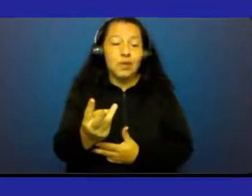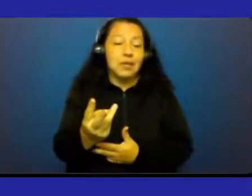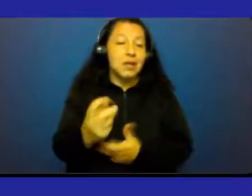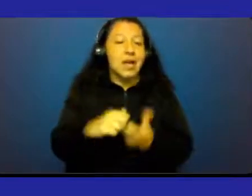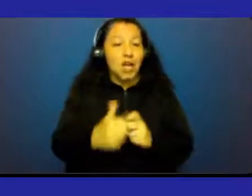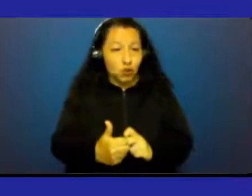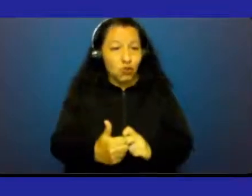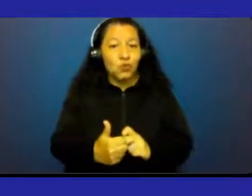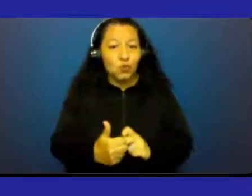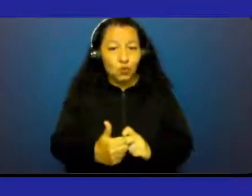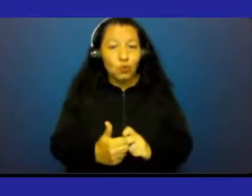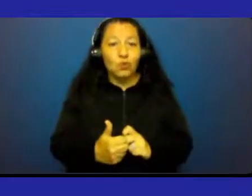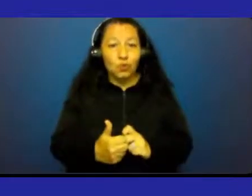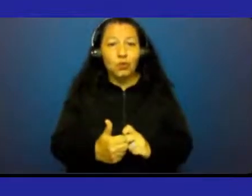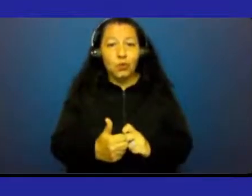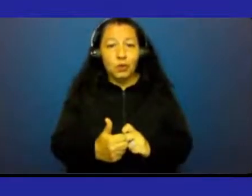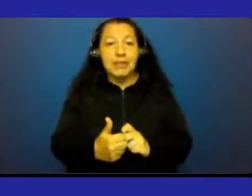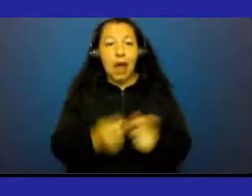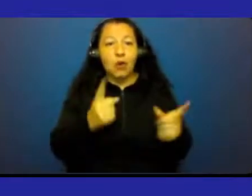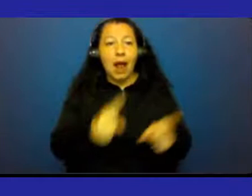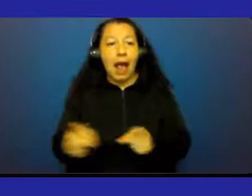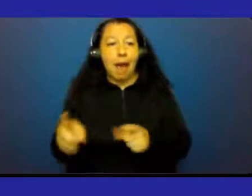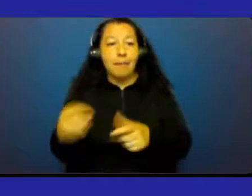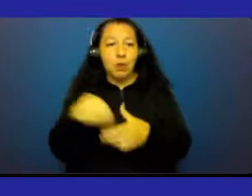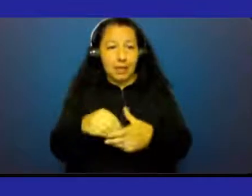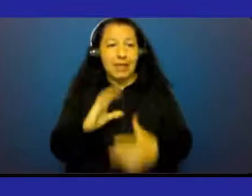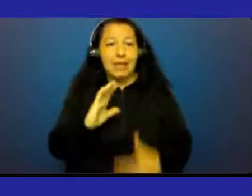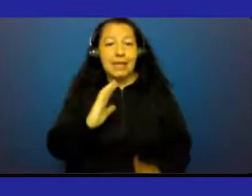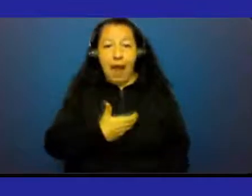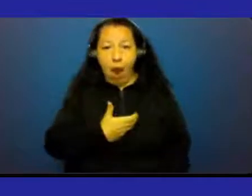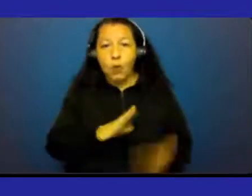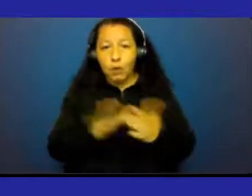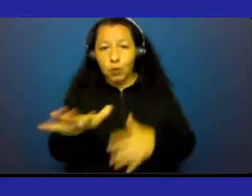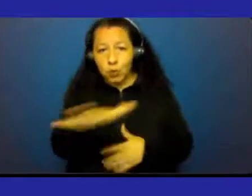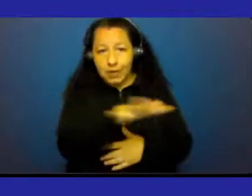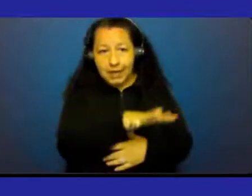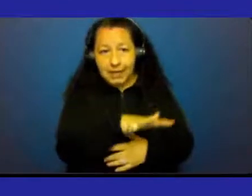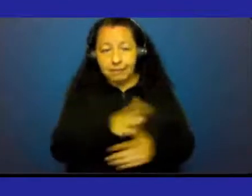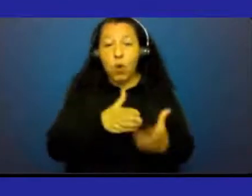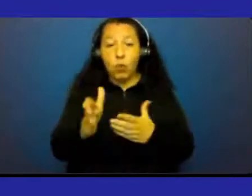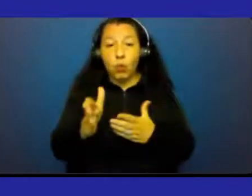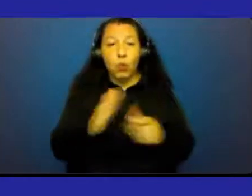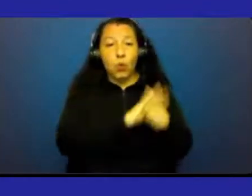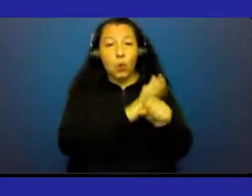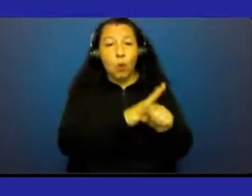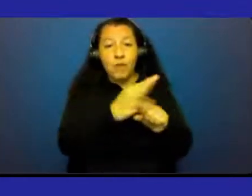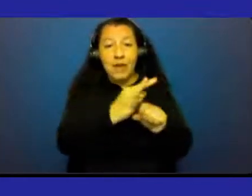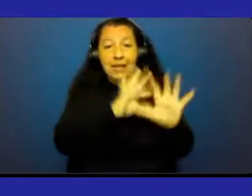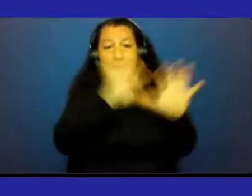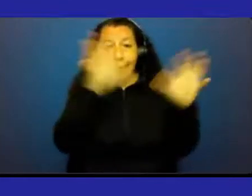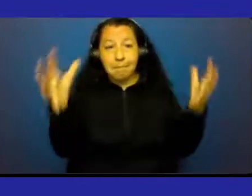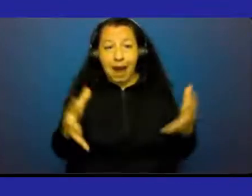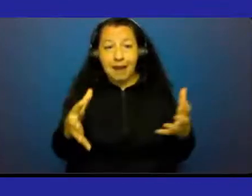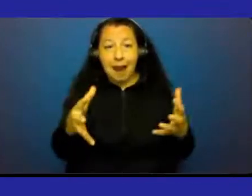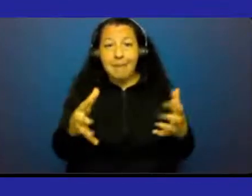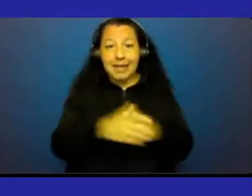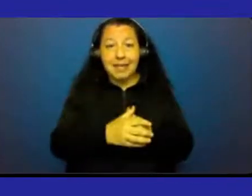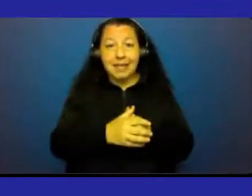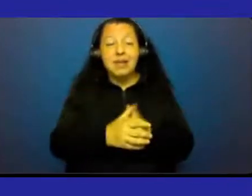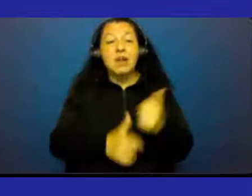that are impacting our communities as well. Throughout this pandemic and with the most recent influx